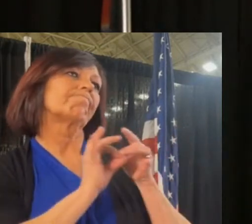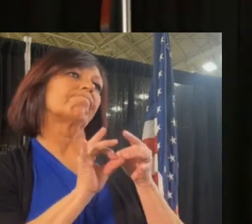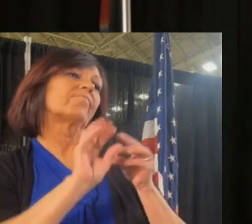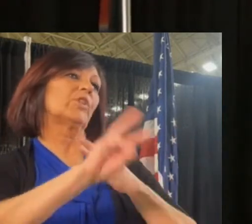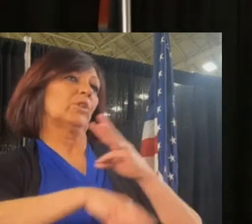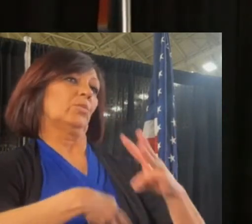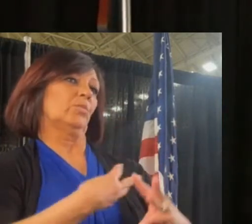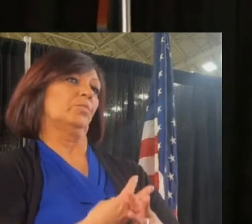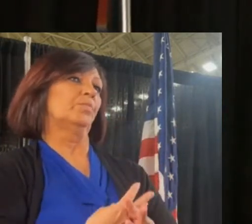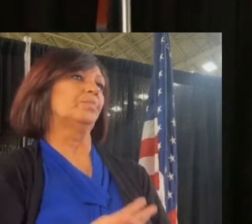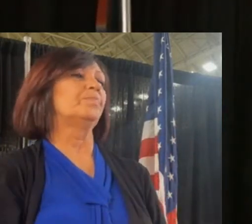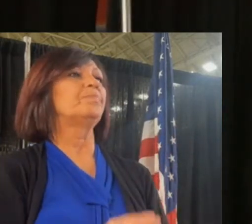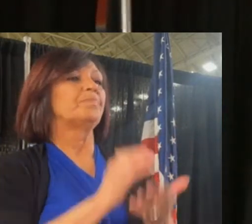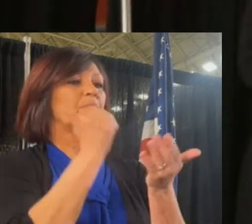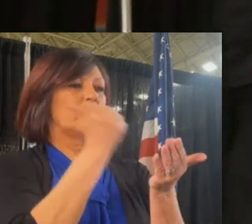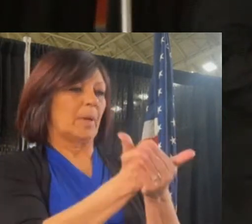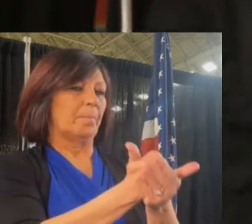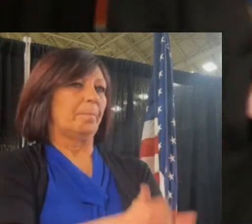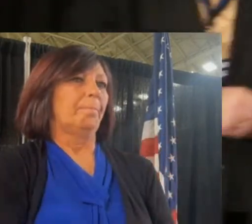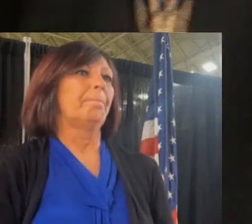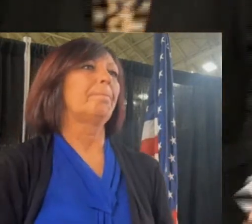world. Amen.